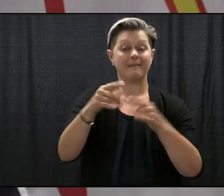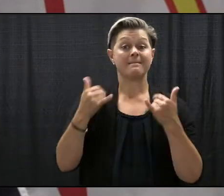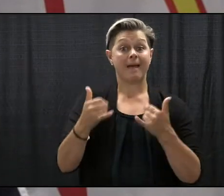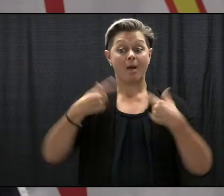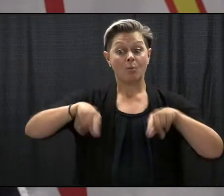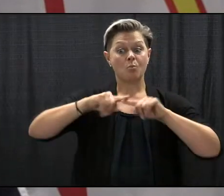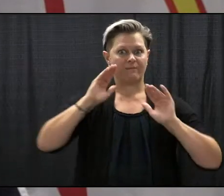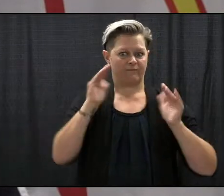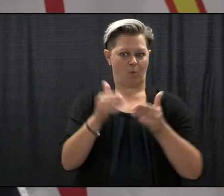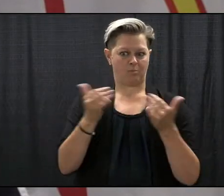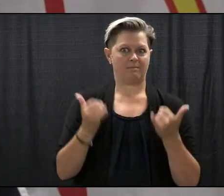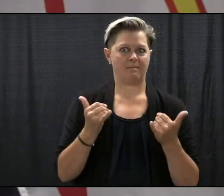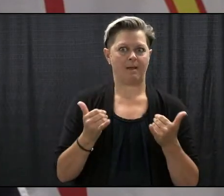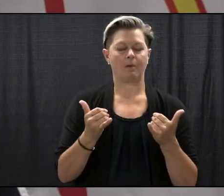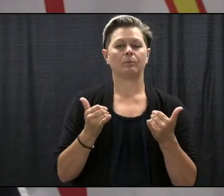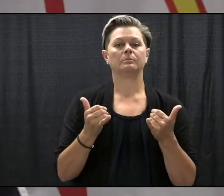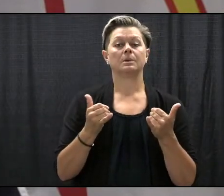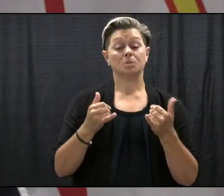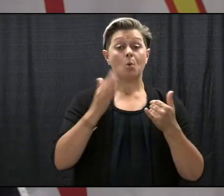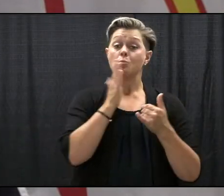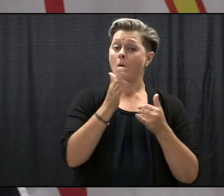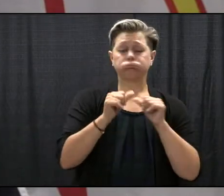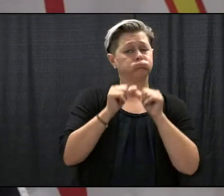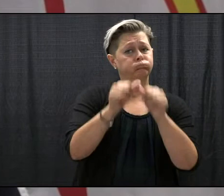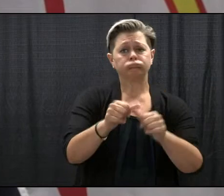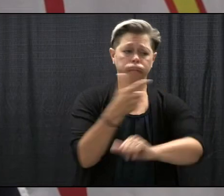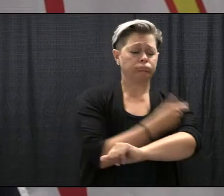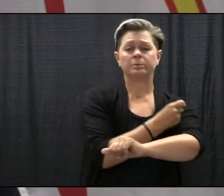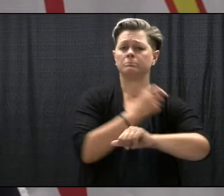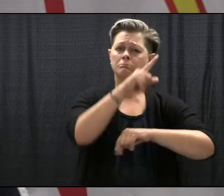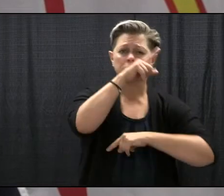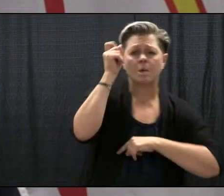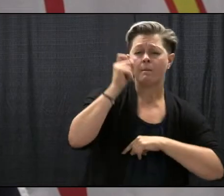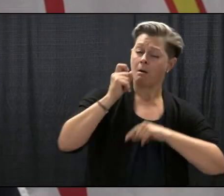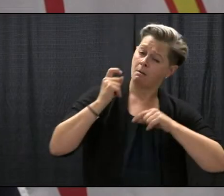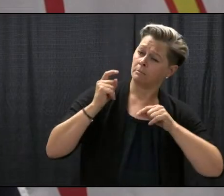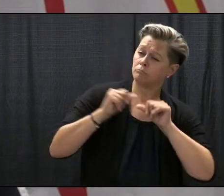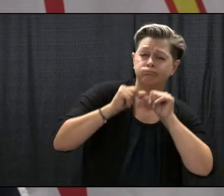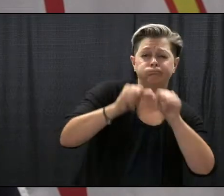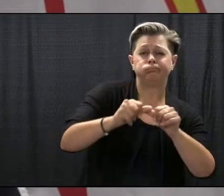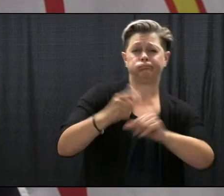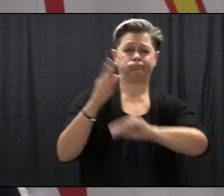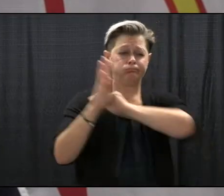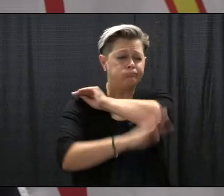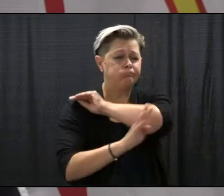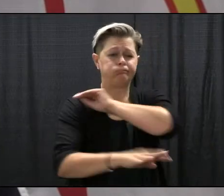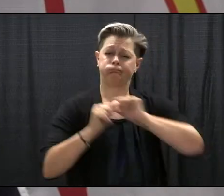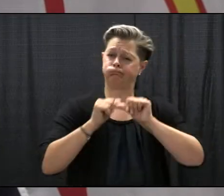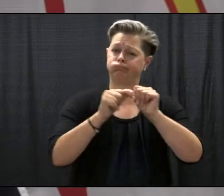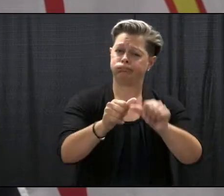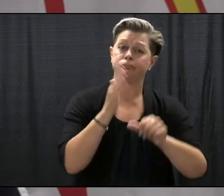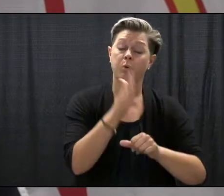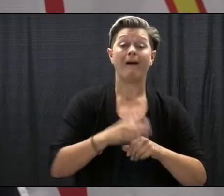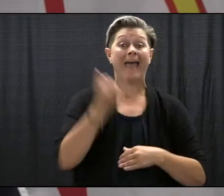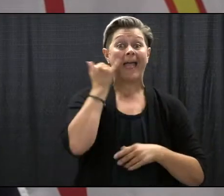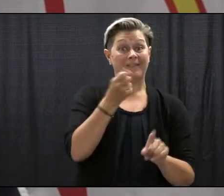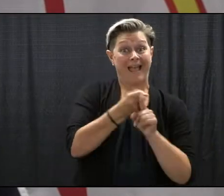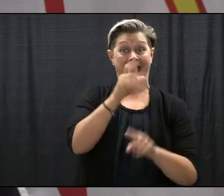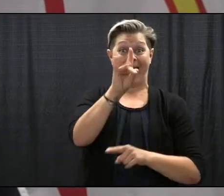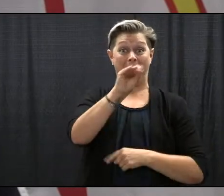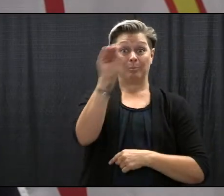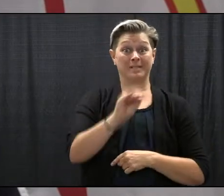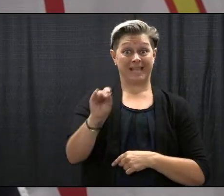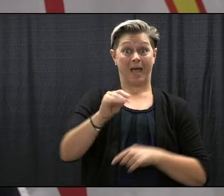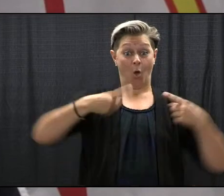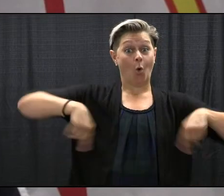be continuing to vaccinate throughout the summer and into the fall. You know, just because we get to a point where we hit 80% doesn't mean